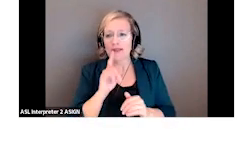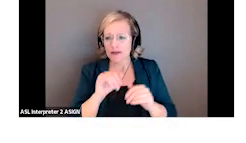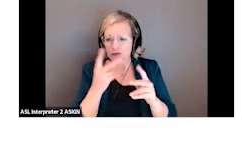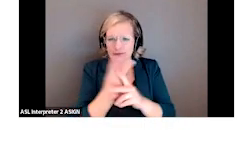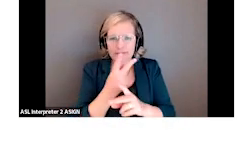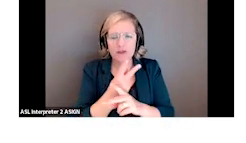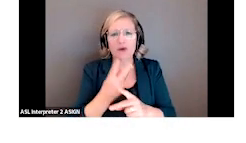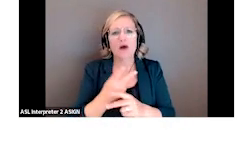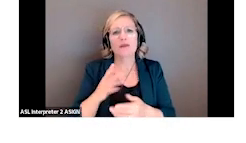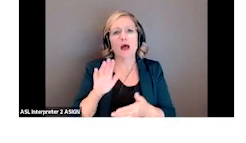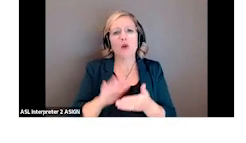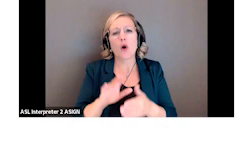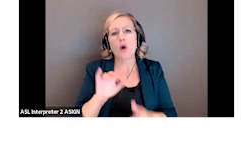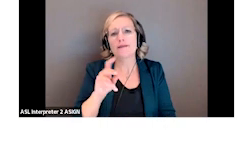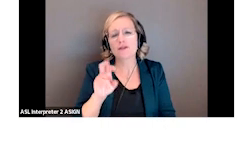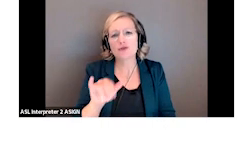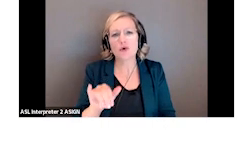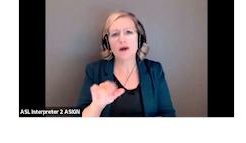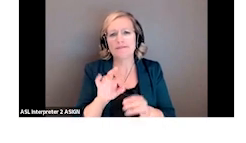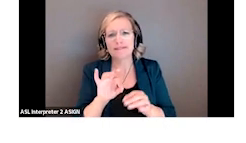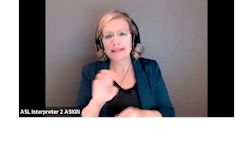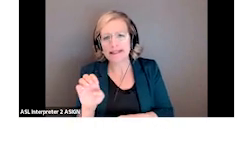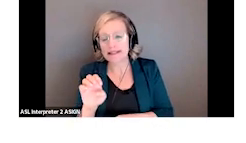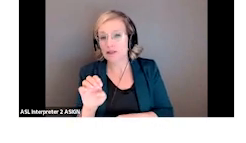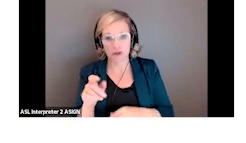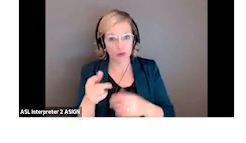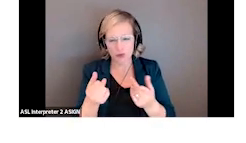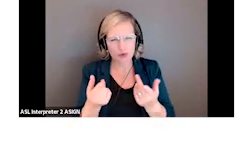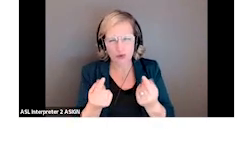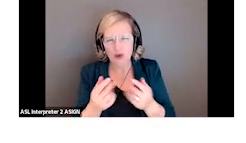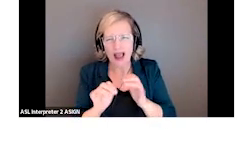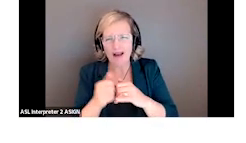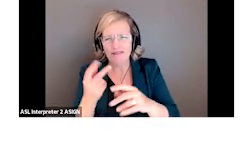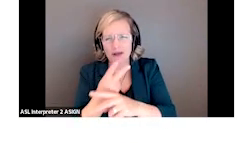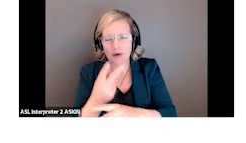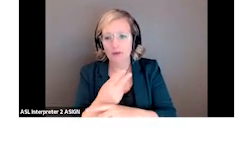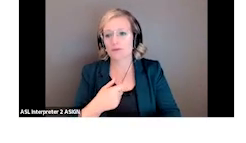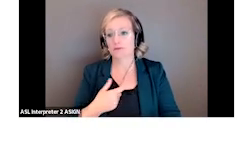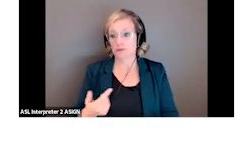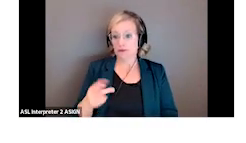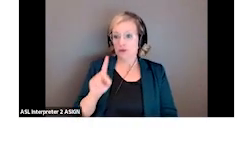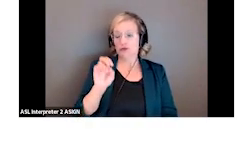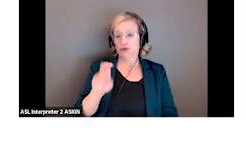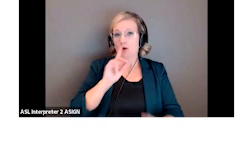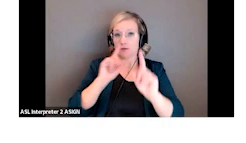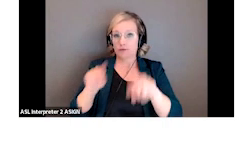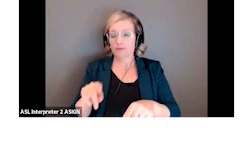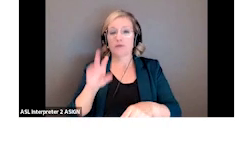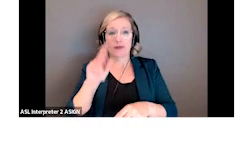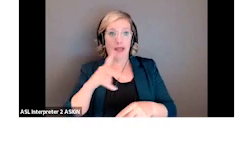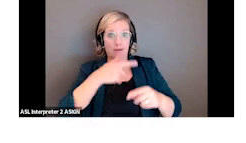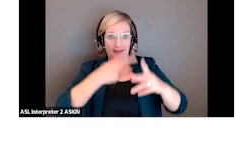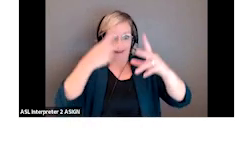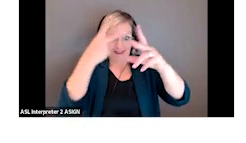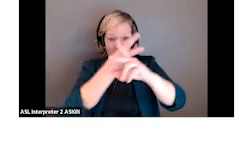what I'm doing right now, Jennifer, is I'm checking how much profitability we have left after